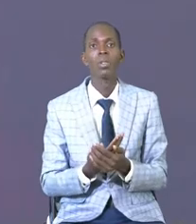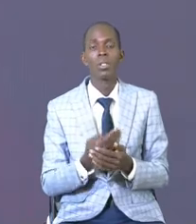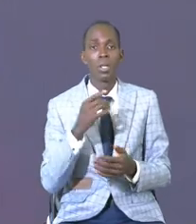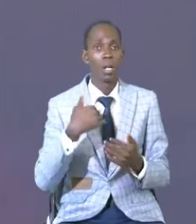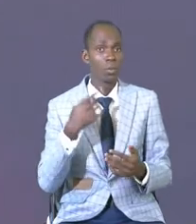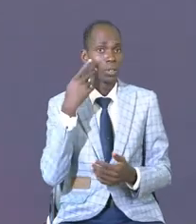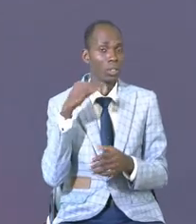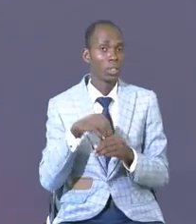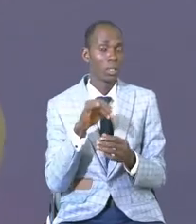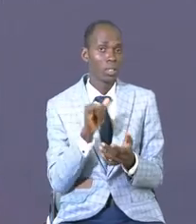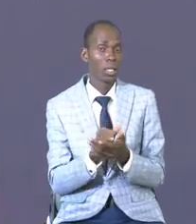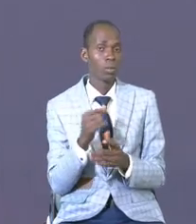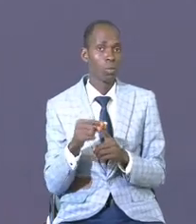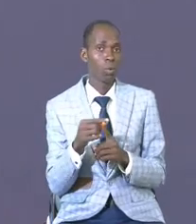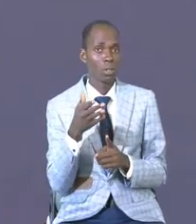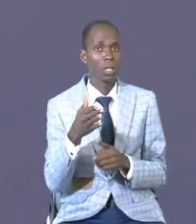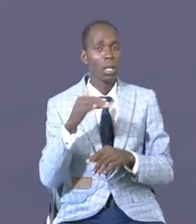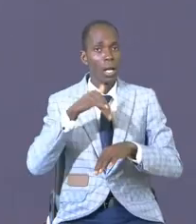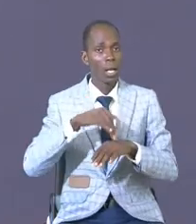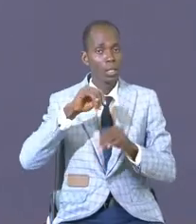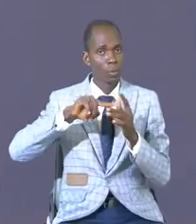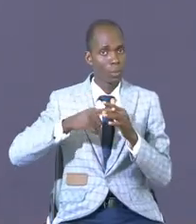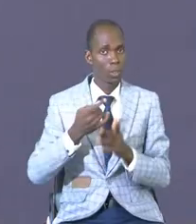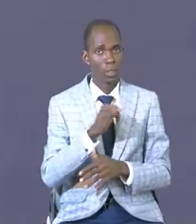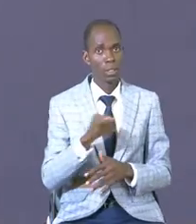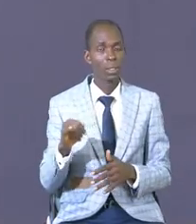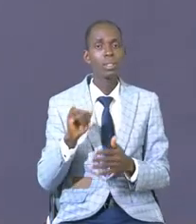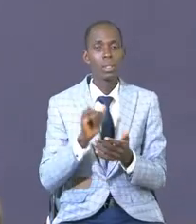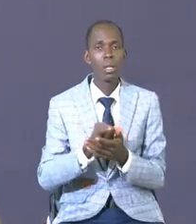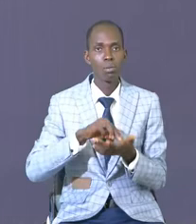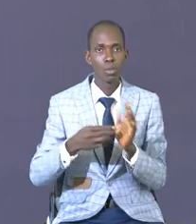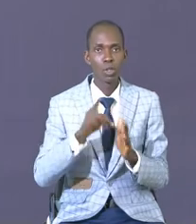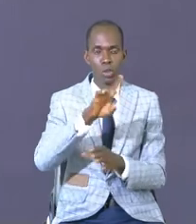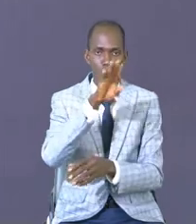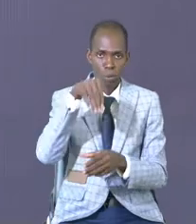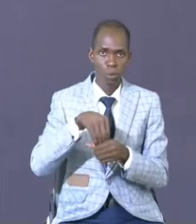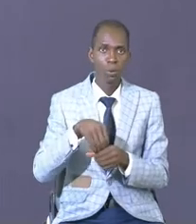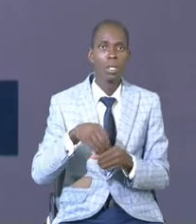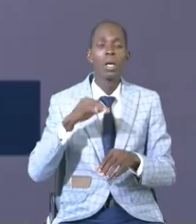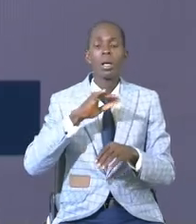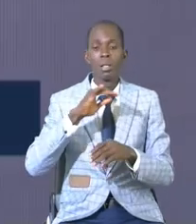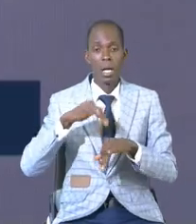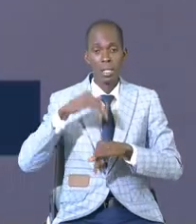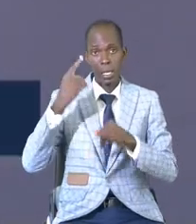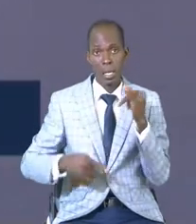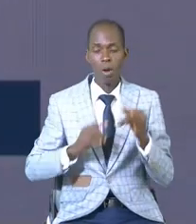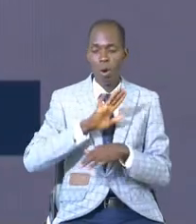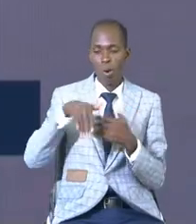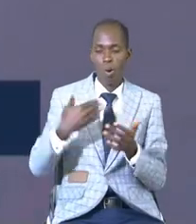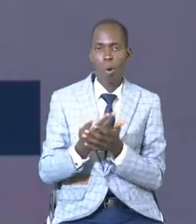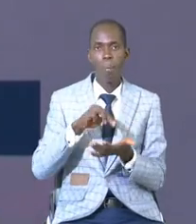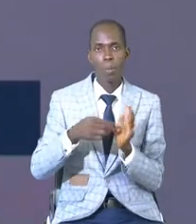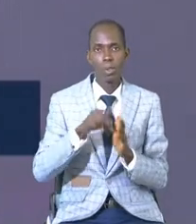verse at the beginning, all, that includes you, at the end, all, that includes you, in the